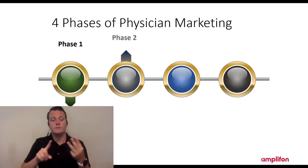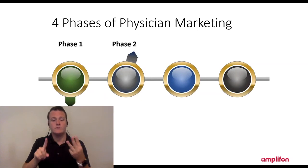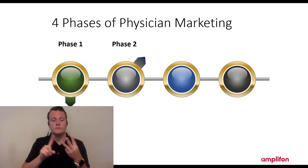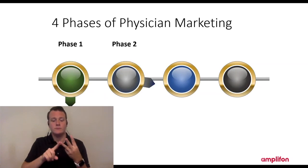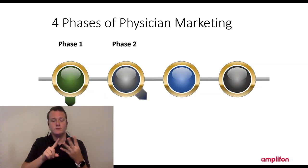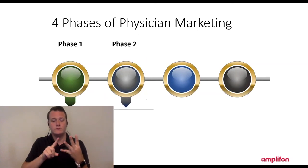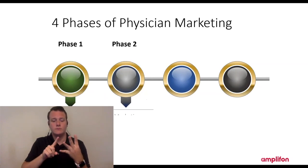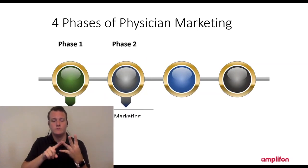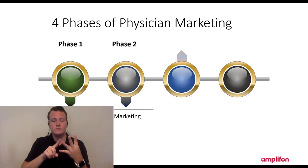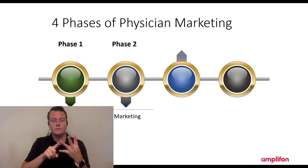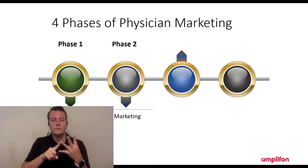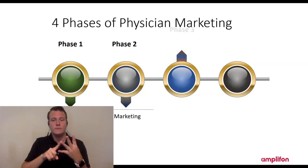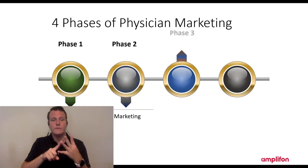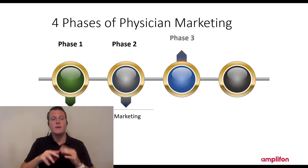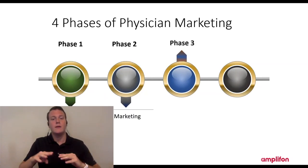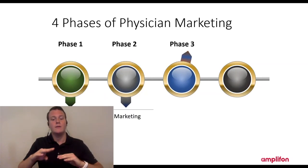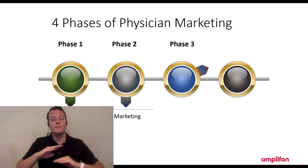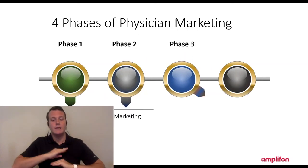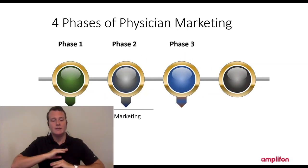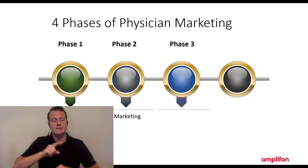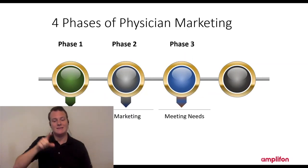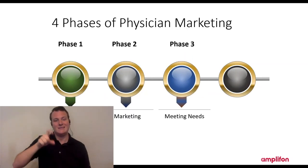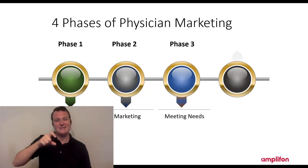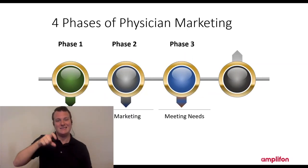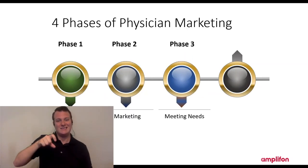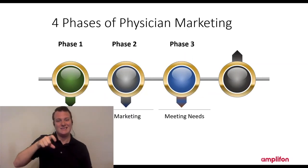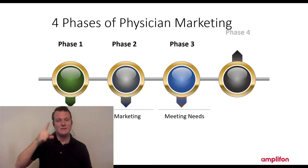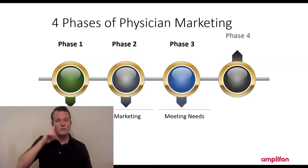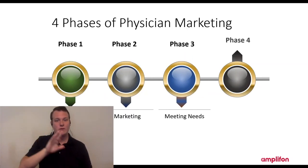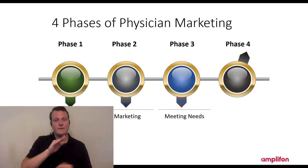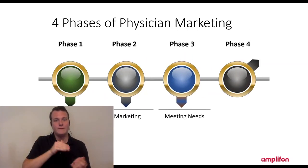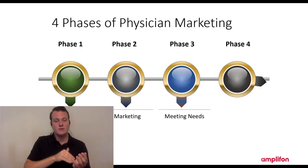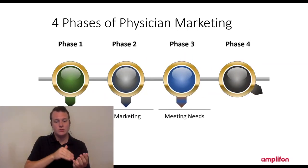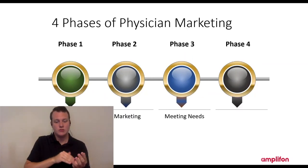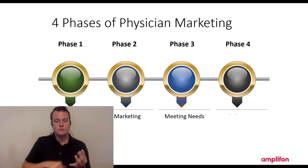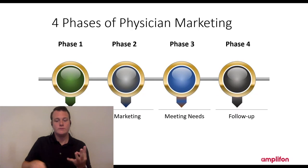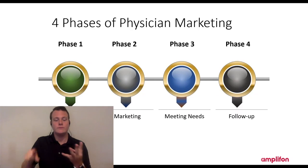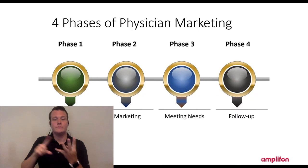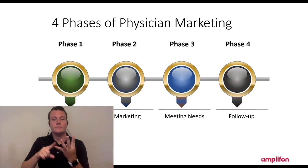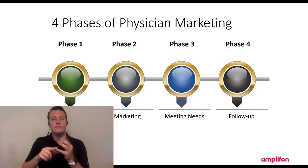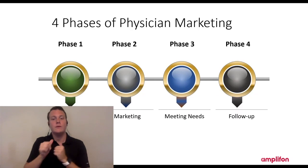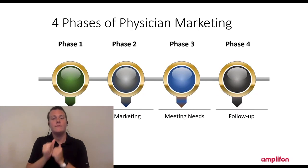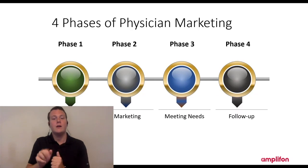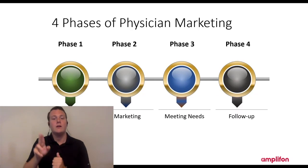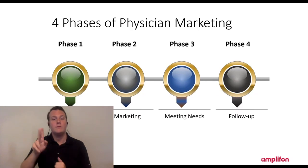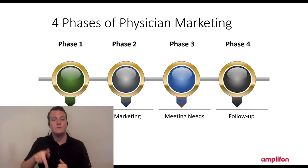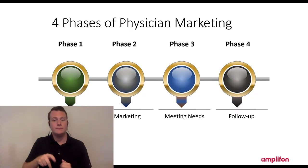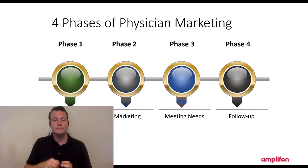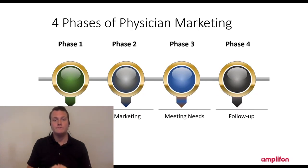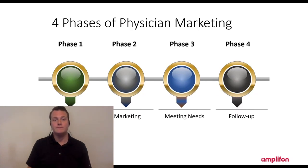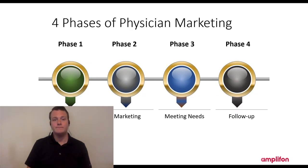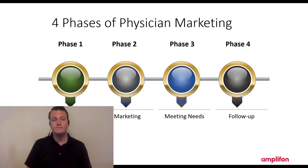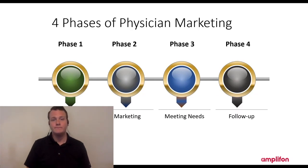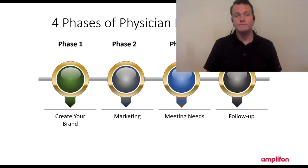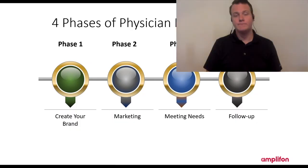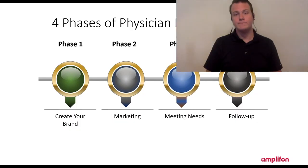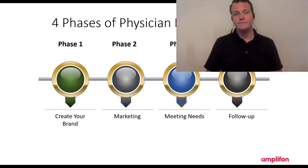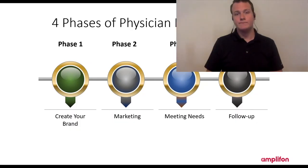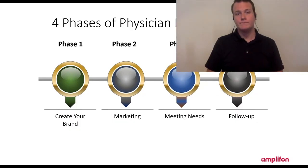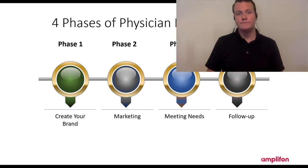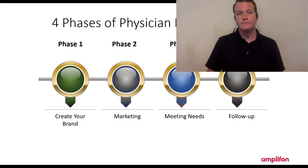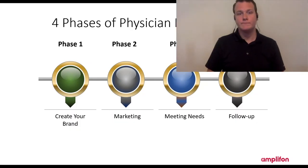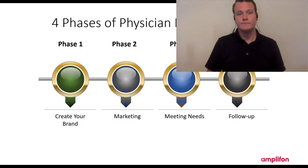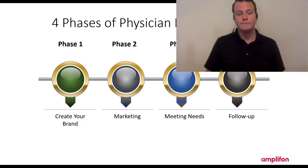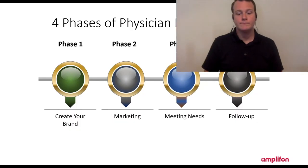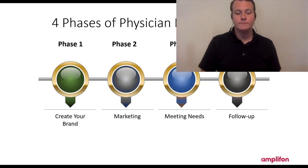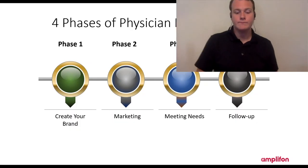meeting the needs of the physician. And fourth is follow-up. So I think